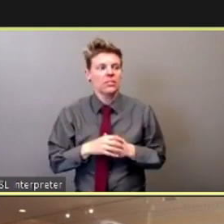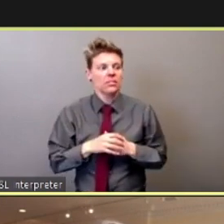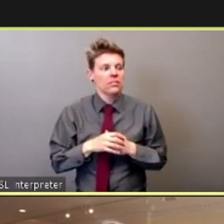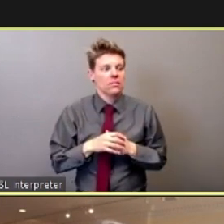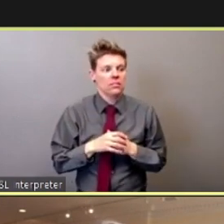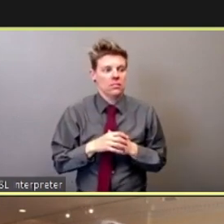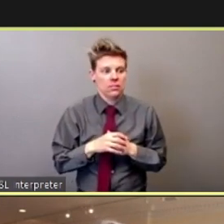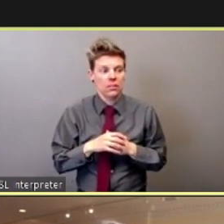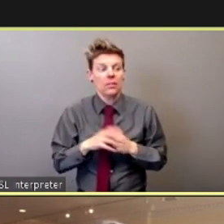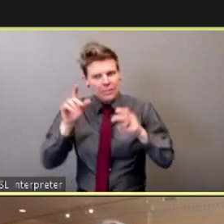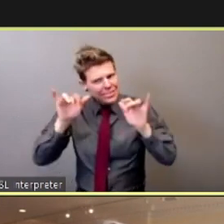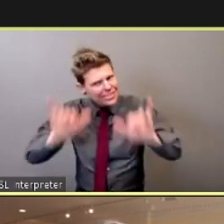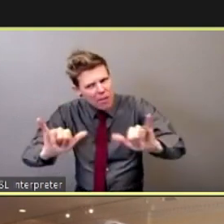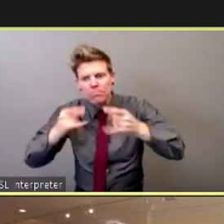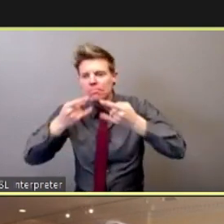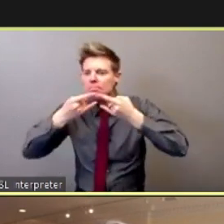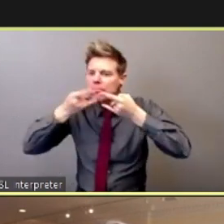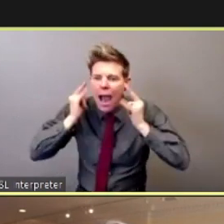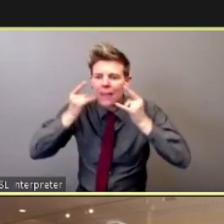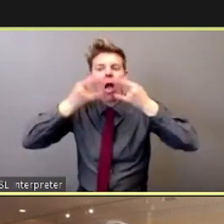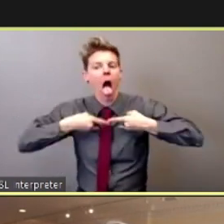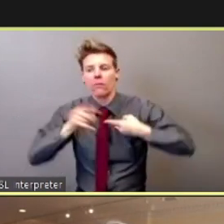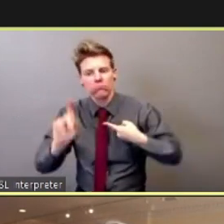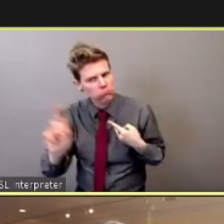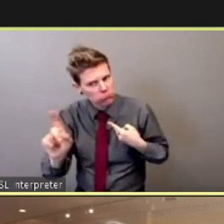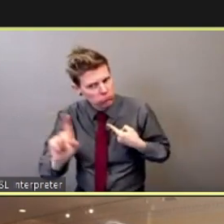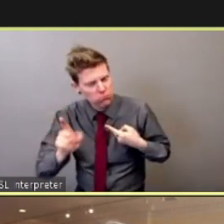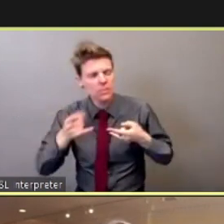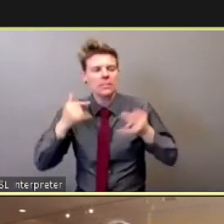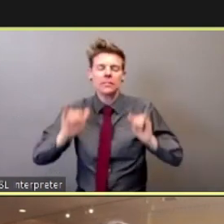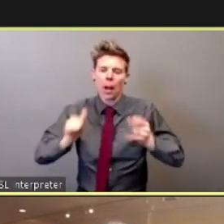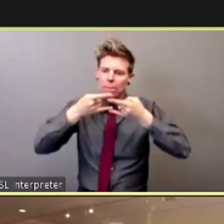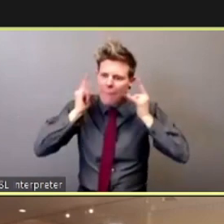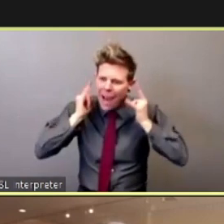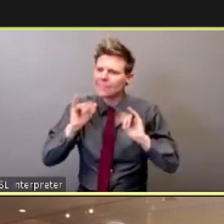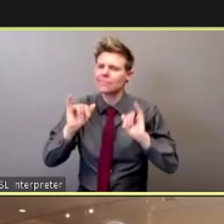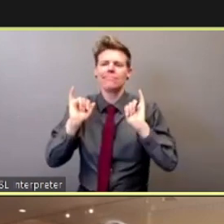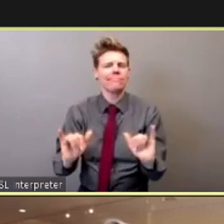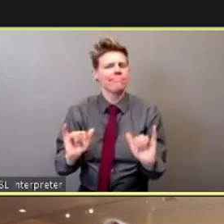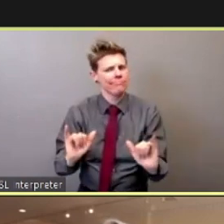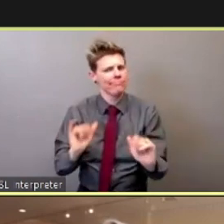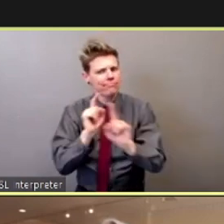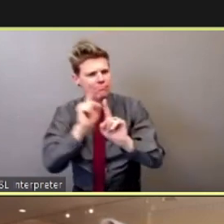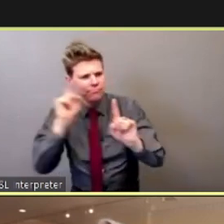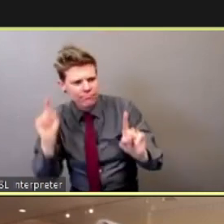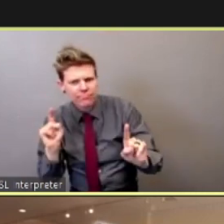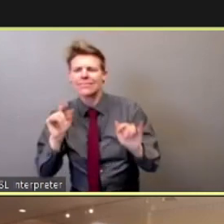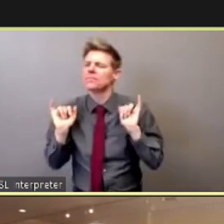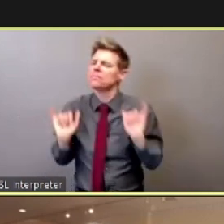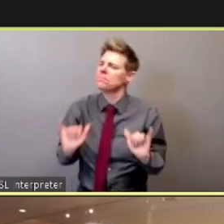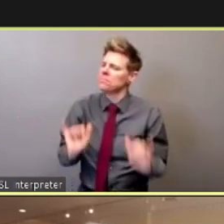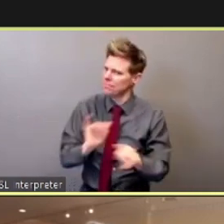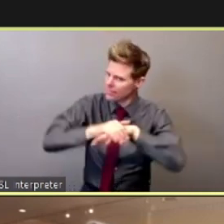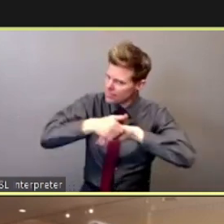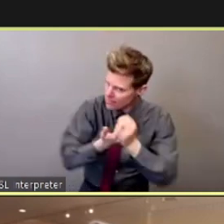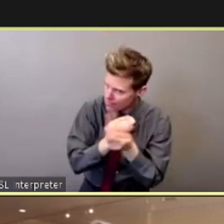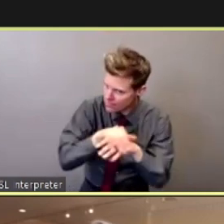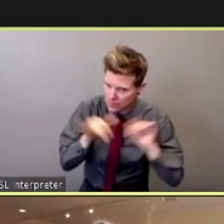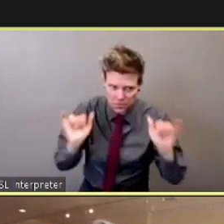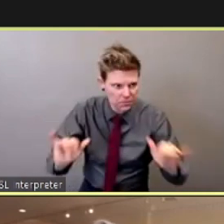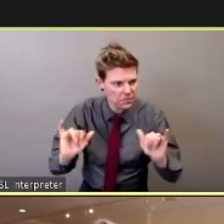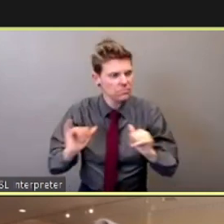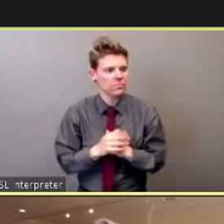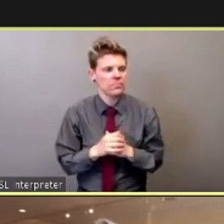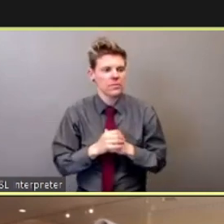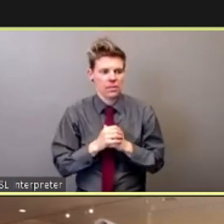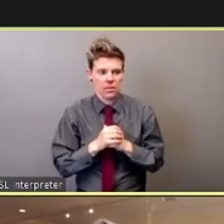Still means we got to have adhere strictly to COVID safe practices, but you can see that we just keep adding to